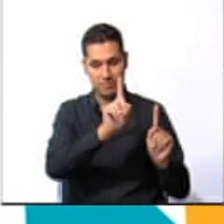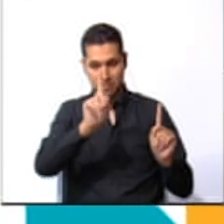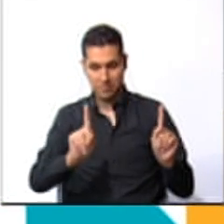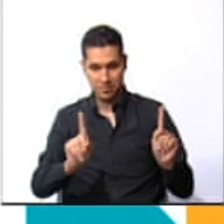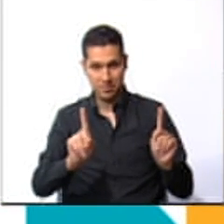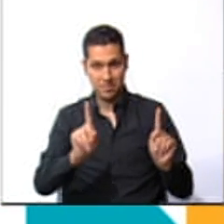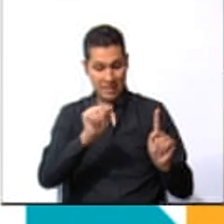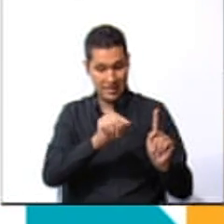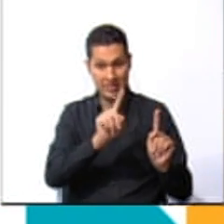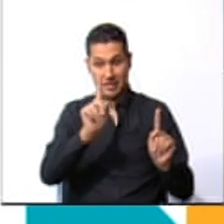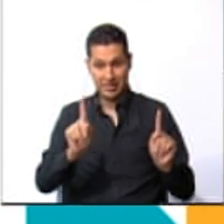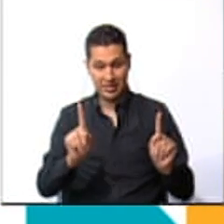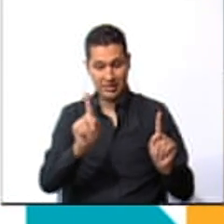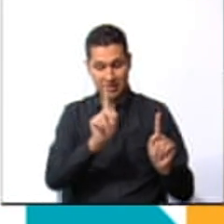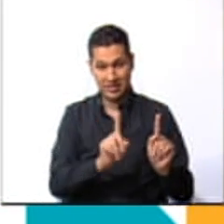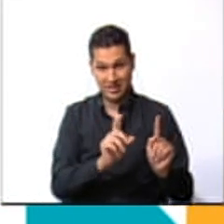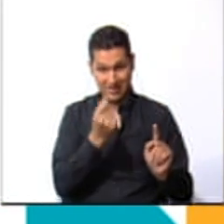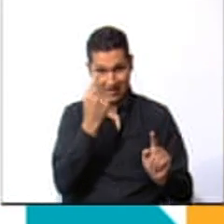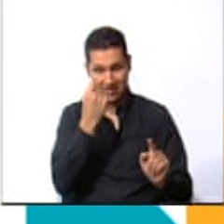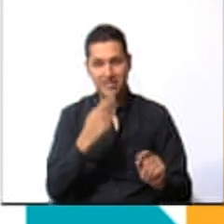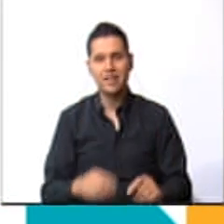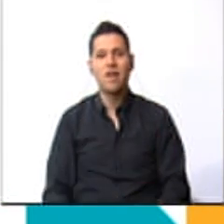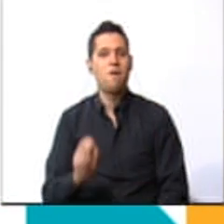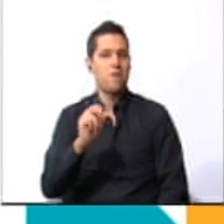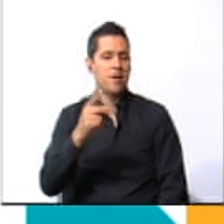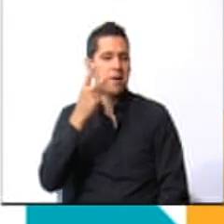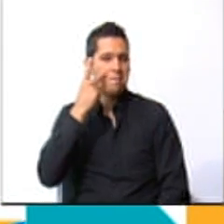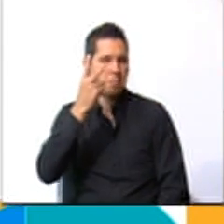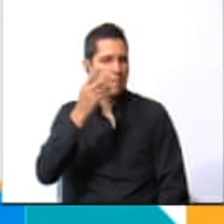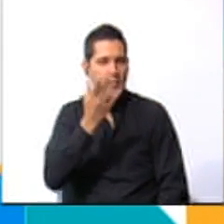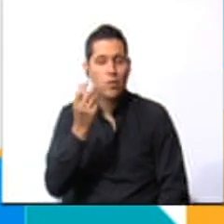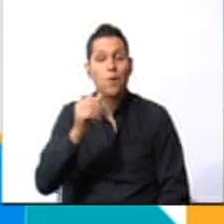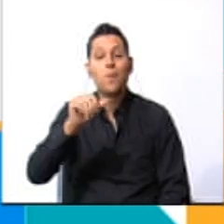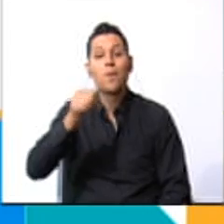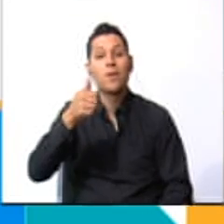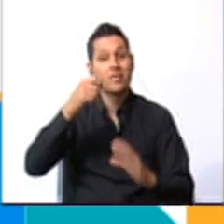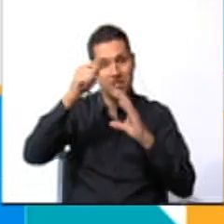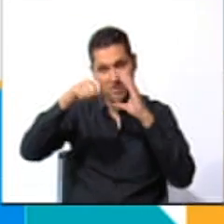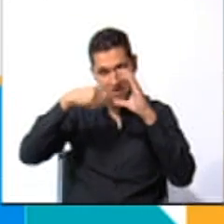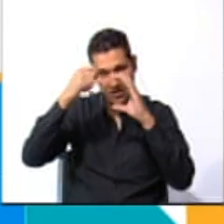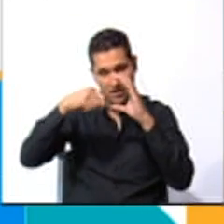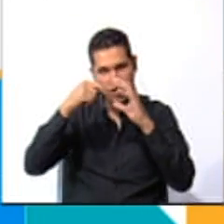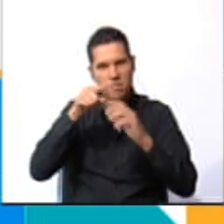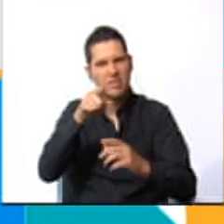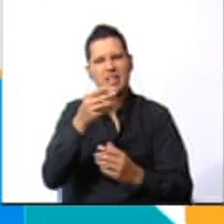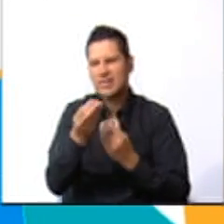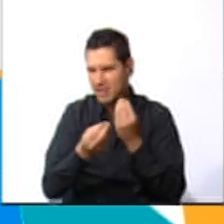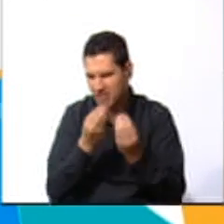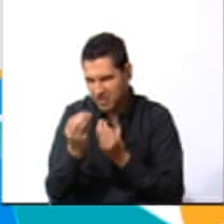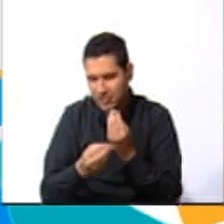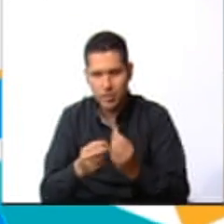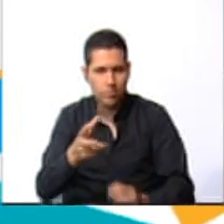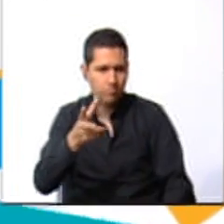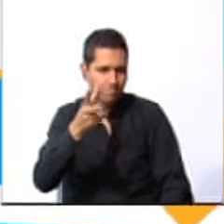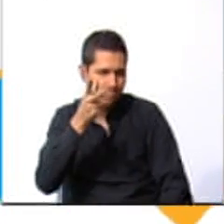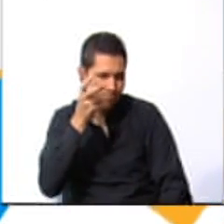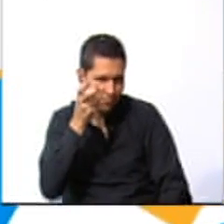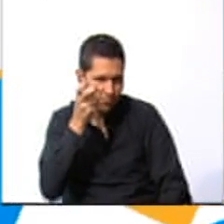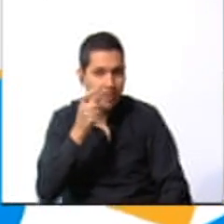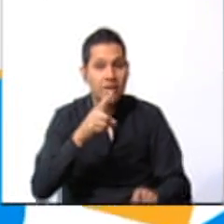very good. Now, let's watch another video, and you are going to listen the